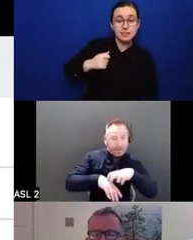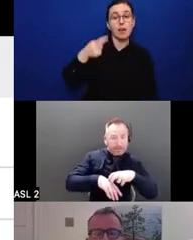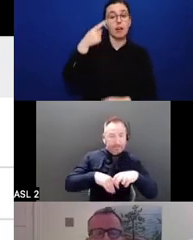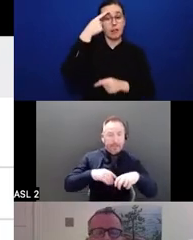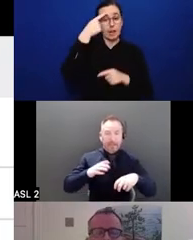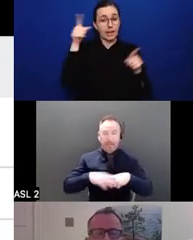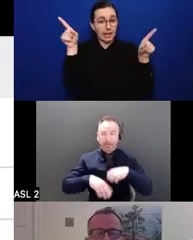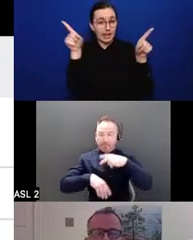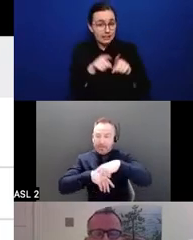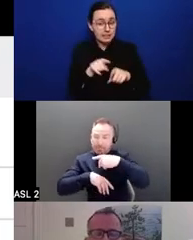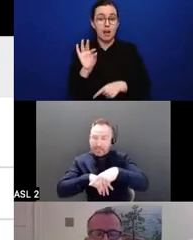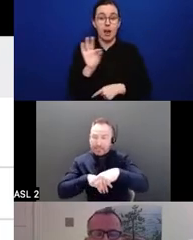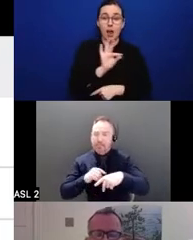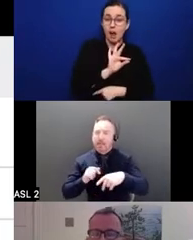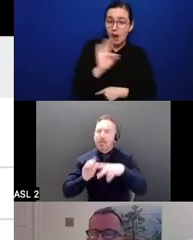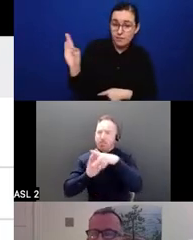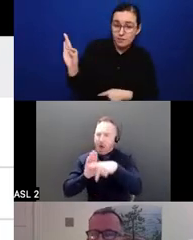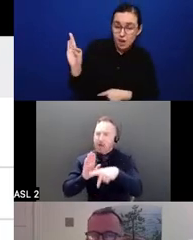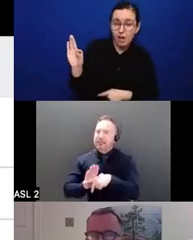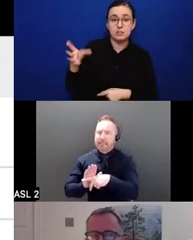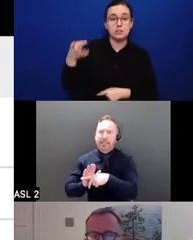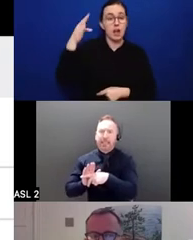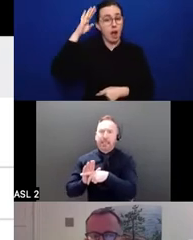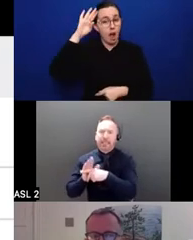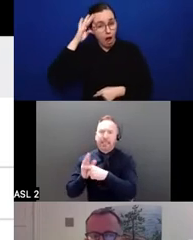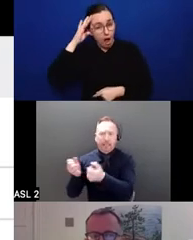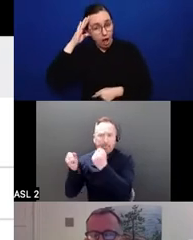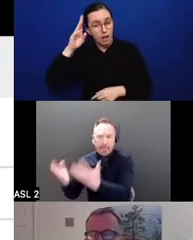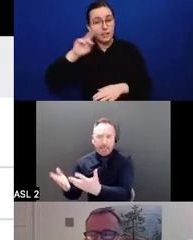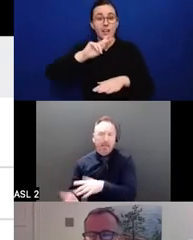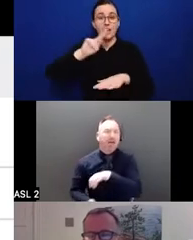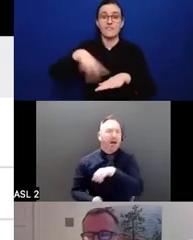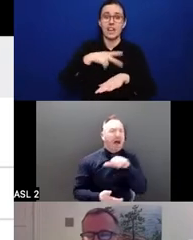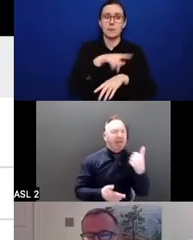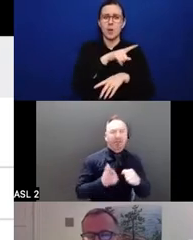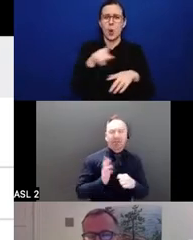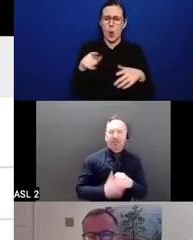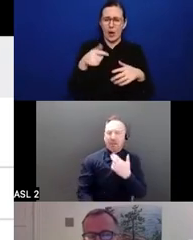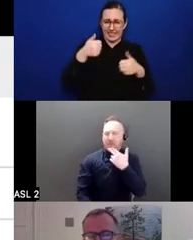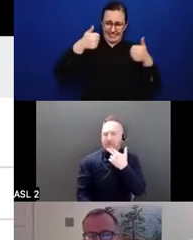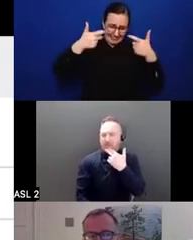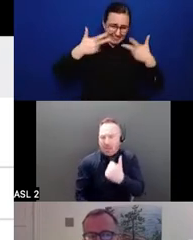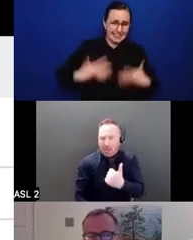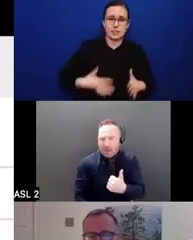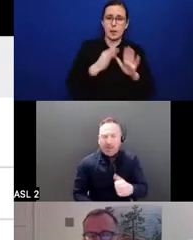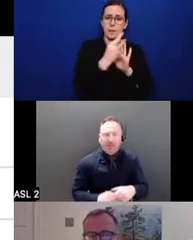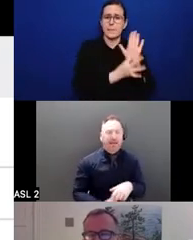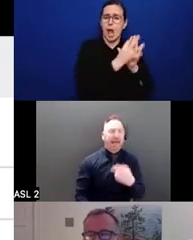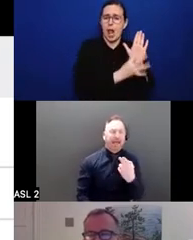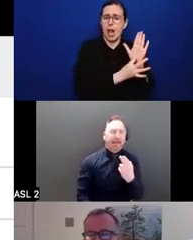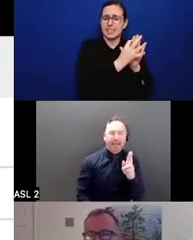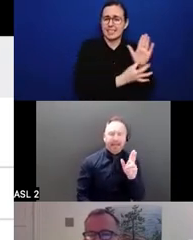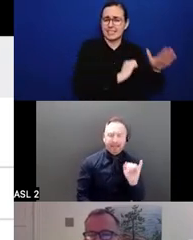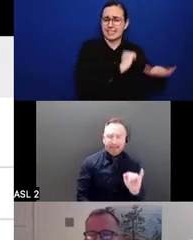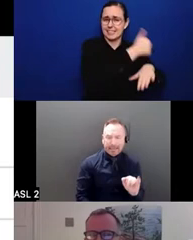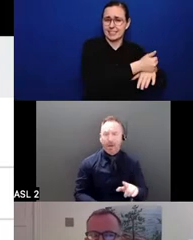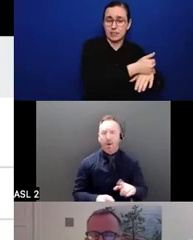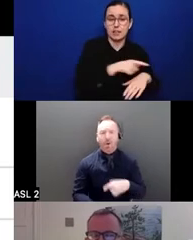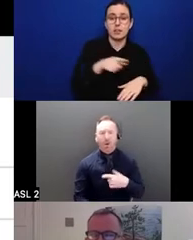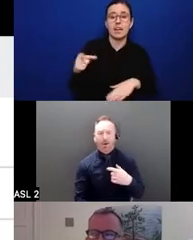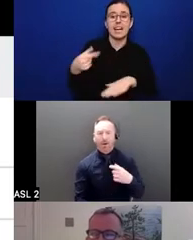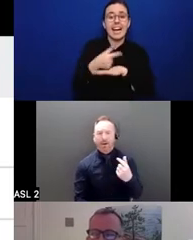issued more policies, and others, very few policies like Guinea and Haiti. I have highlighted 5 countries that